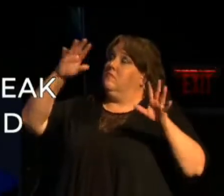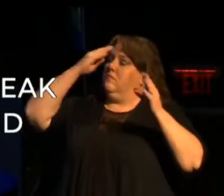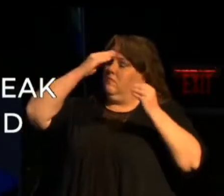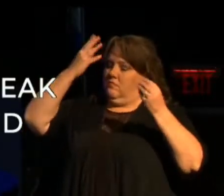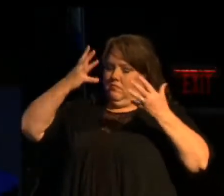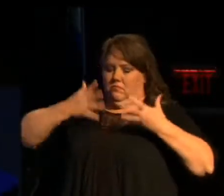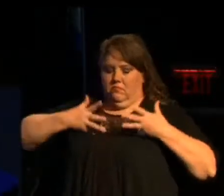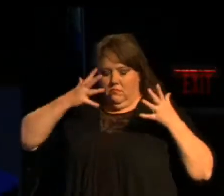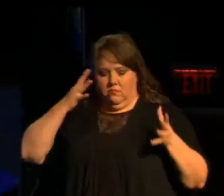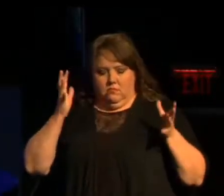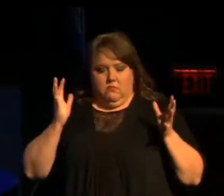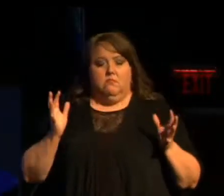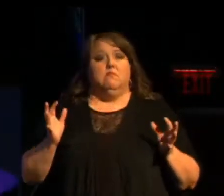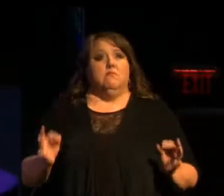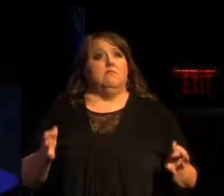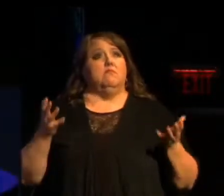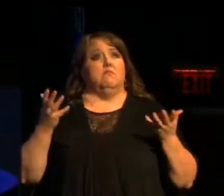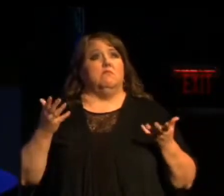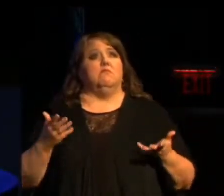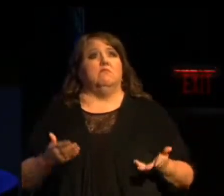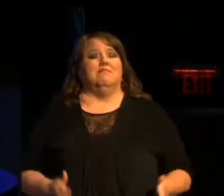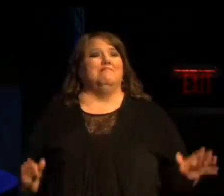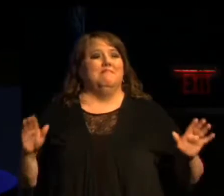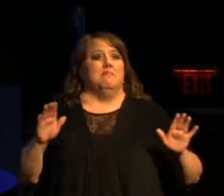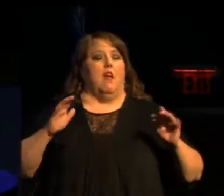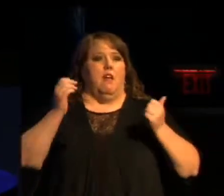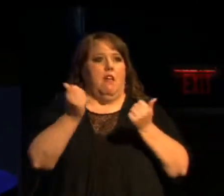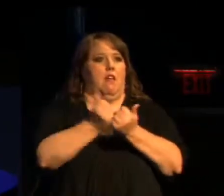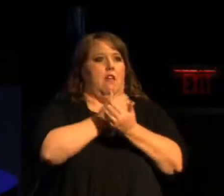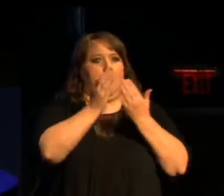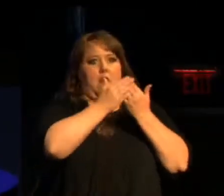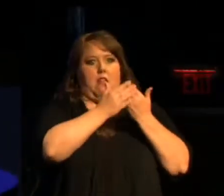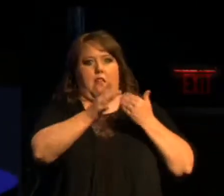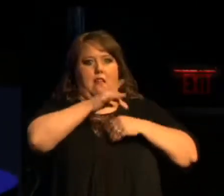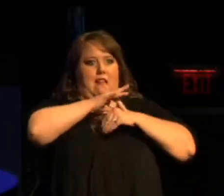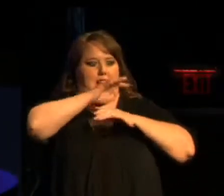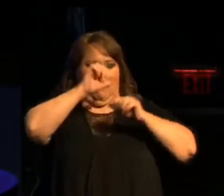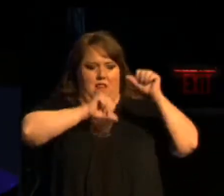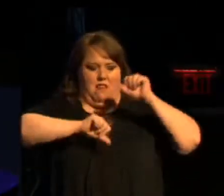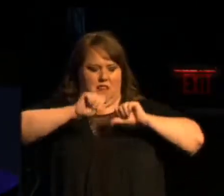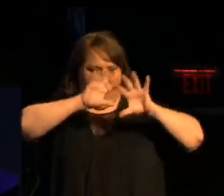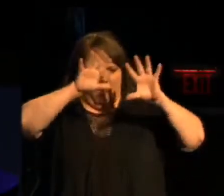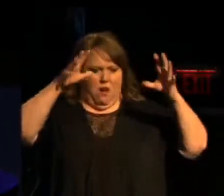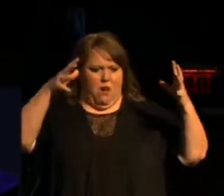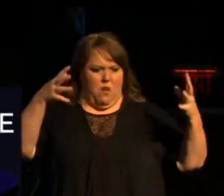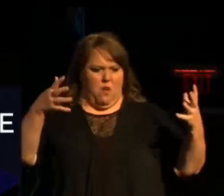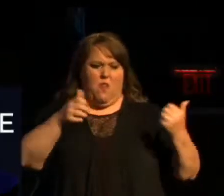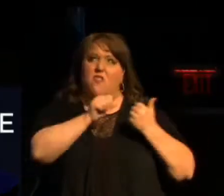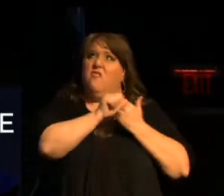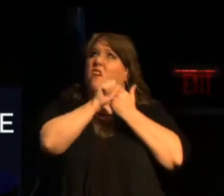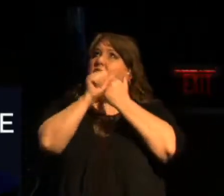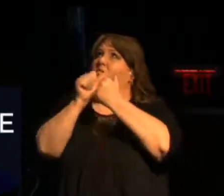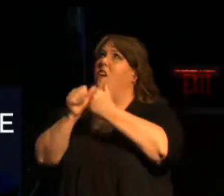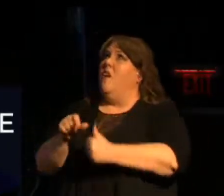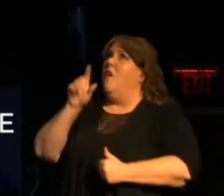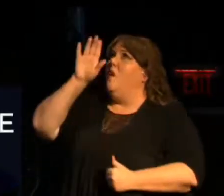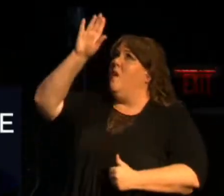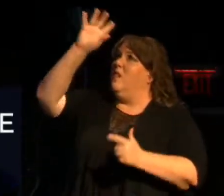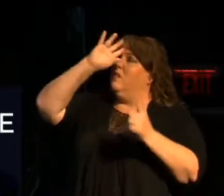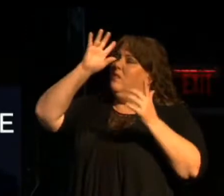For once you have spoken, all nature and science follow the sound of